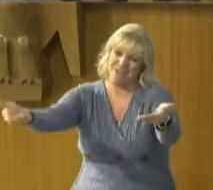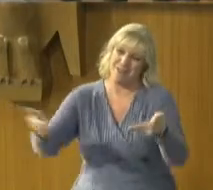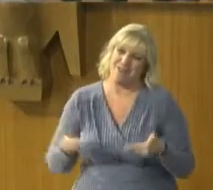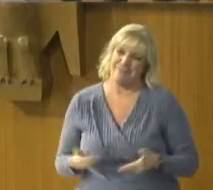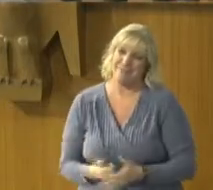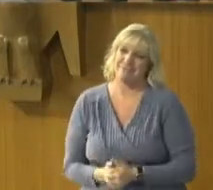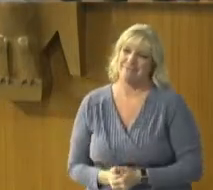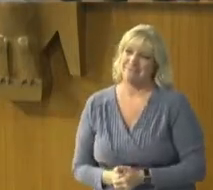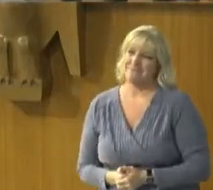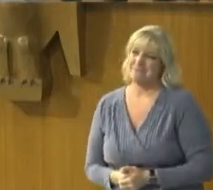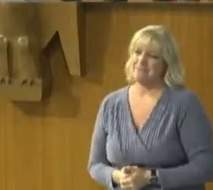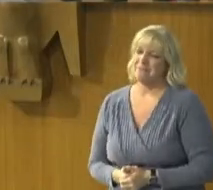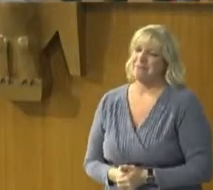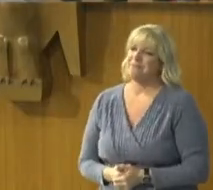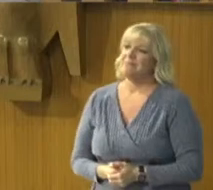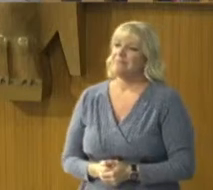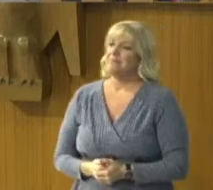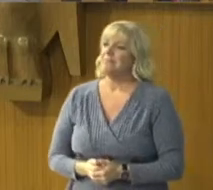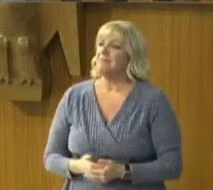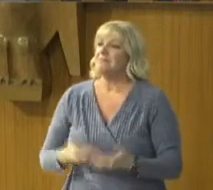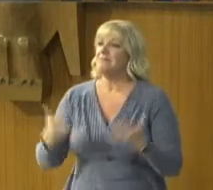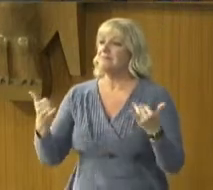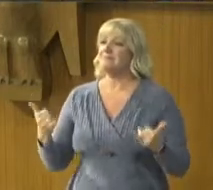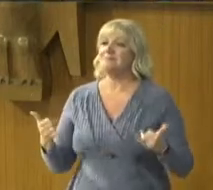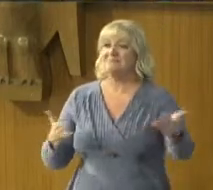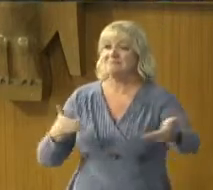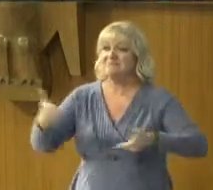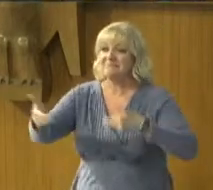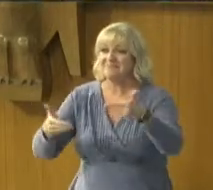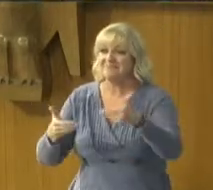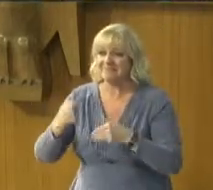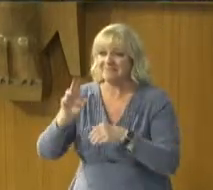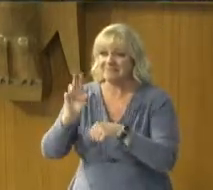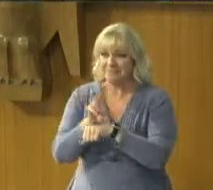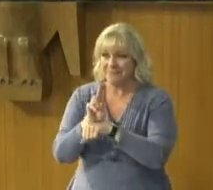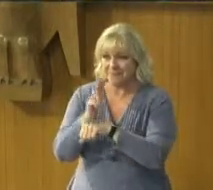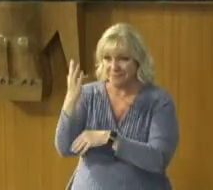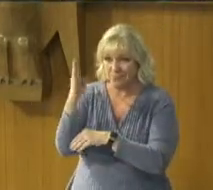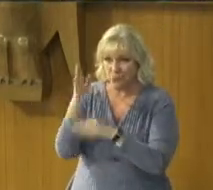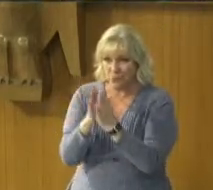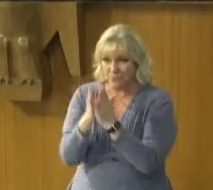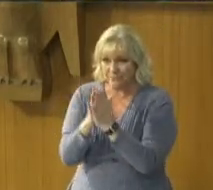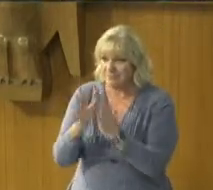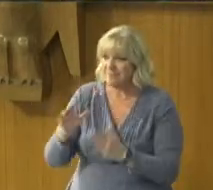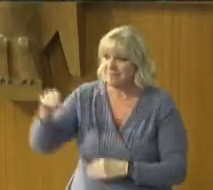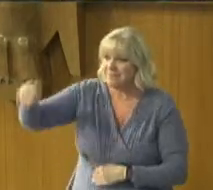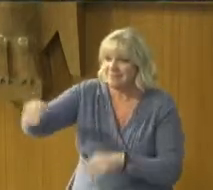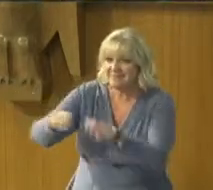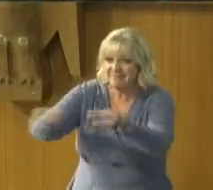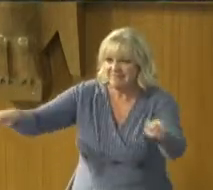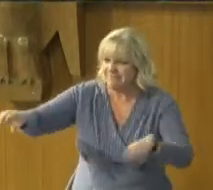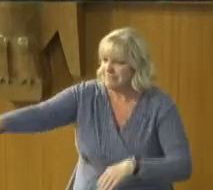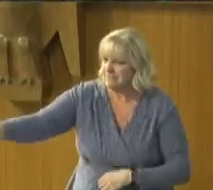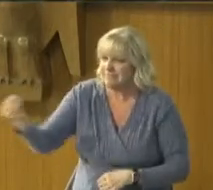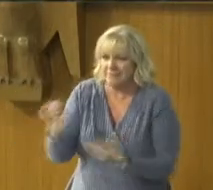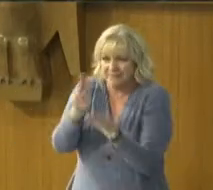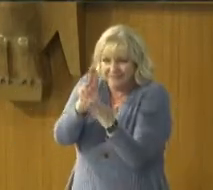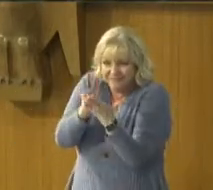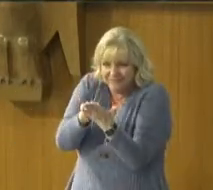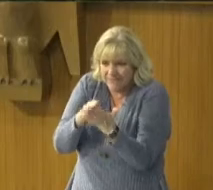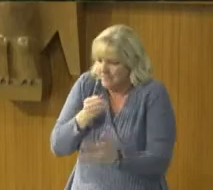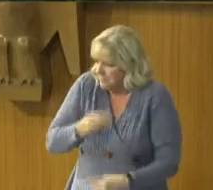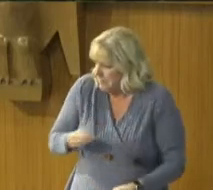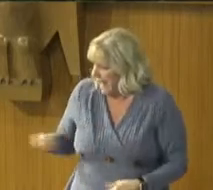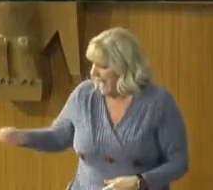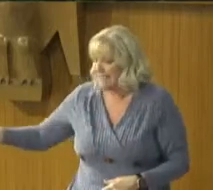everyone. I invite everyone to take the blue pew pads here in the sanctuary and to sign in. Pass those down the row. When they get to the